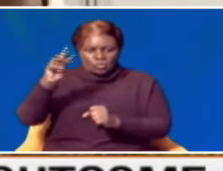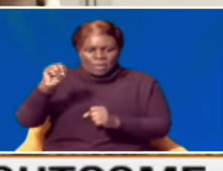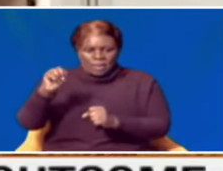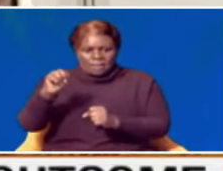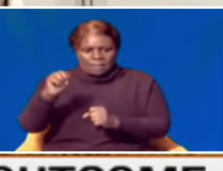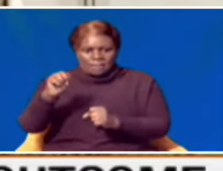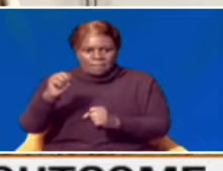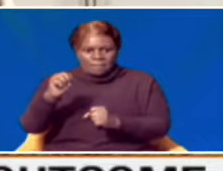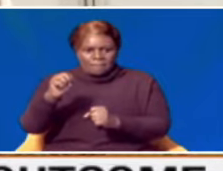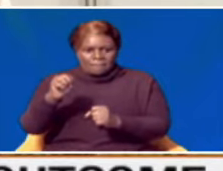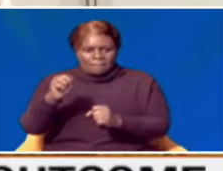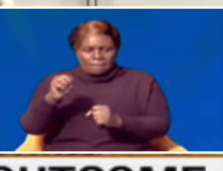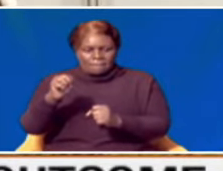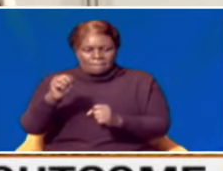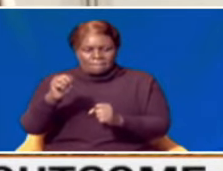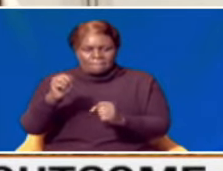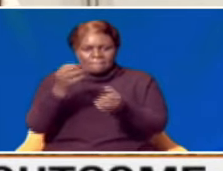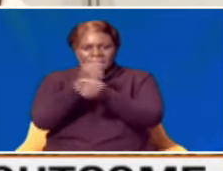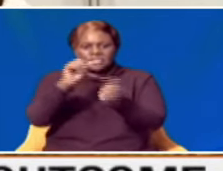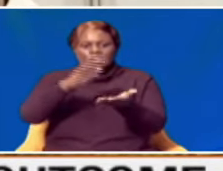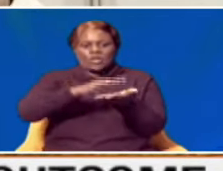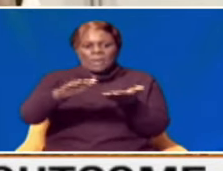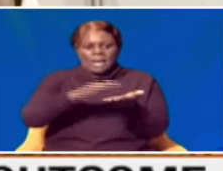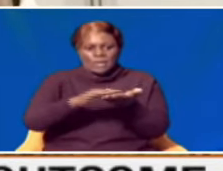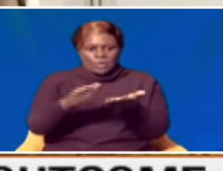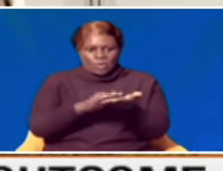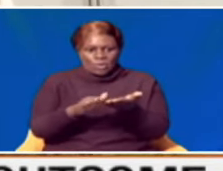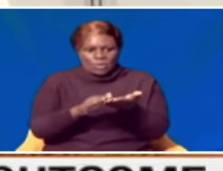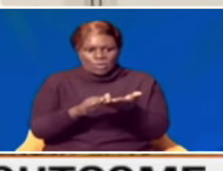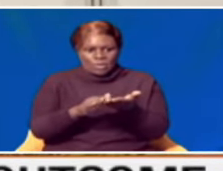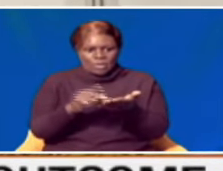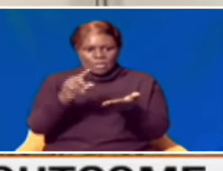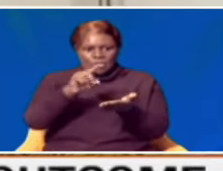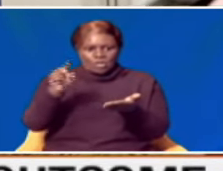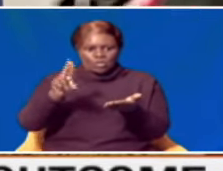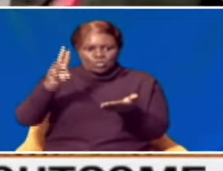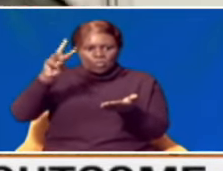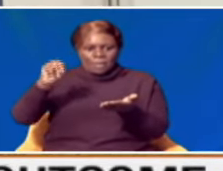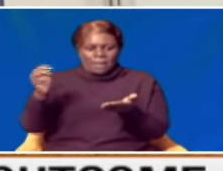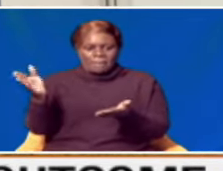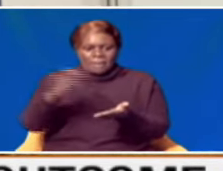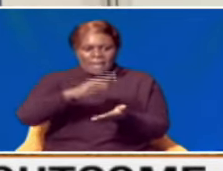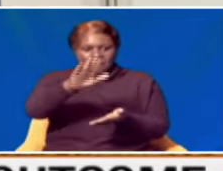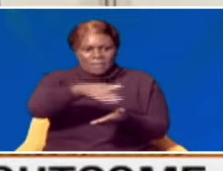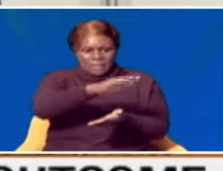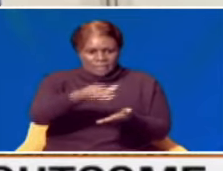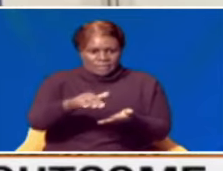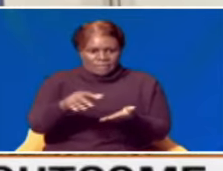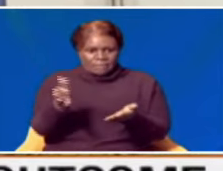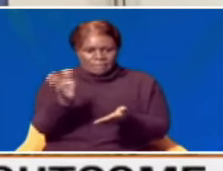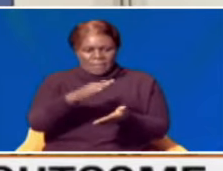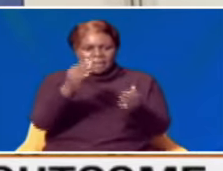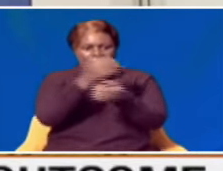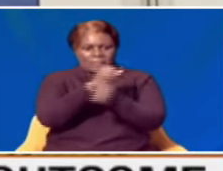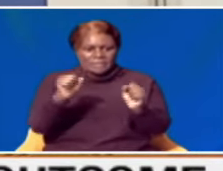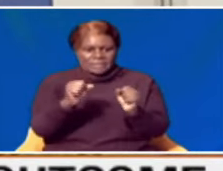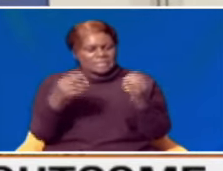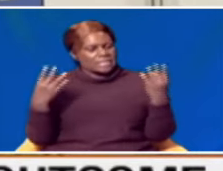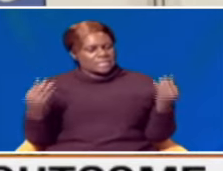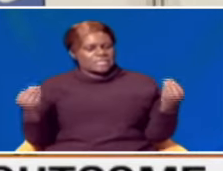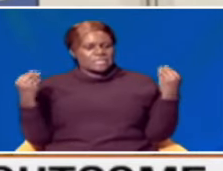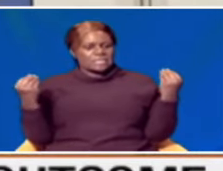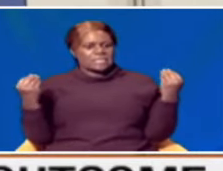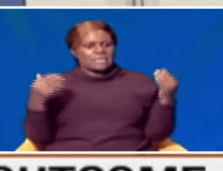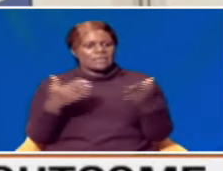pardon, presidential pardon, and when he gives the presidential pardon, we'll bring President Zuma back in as National Assembly, put him back as president. Simple as